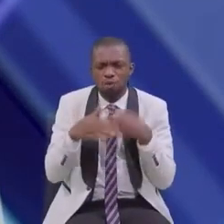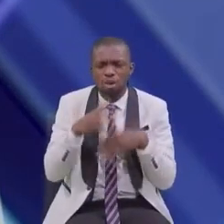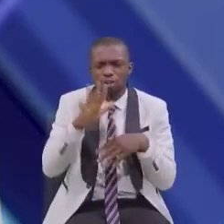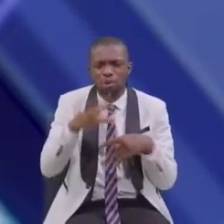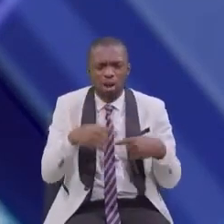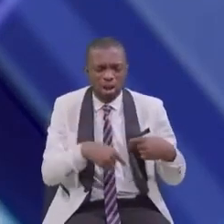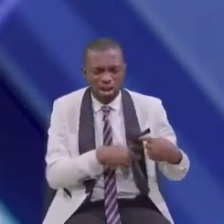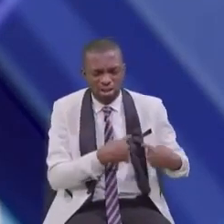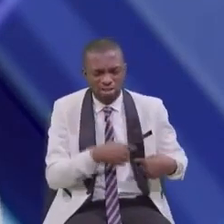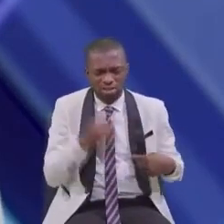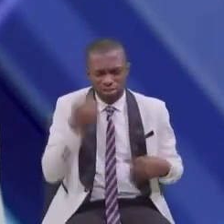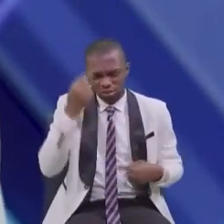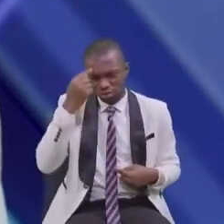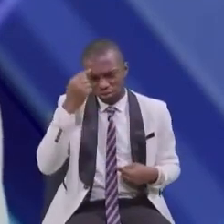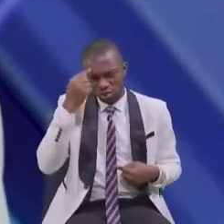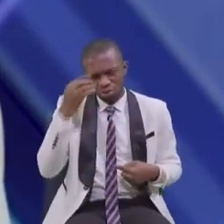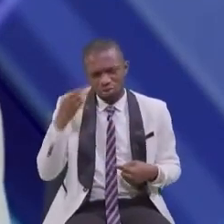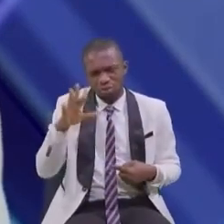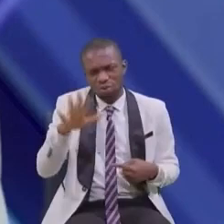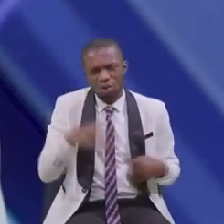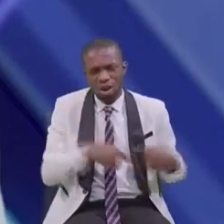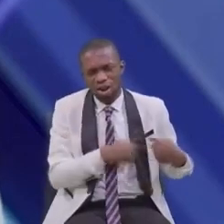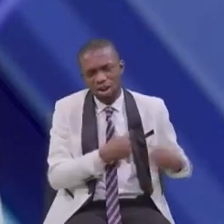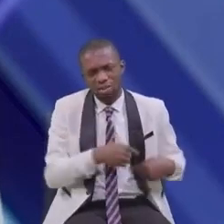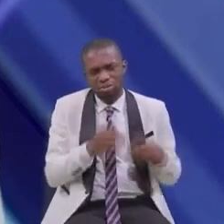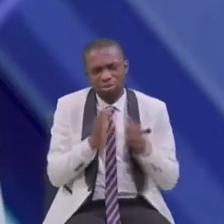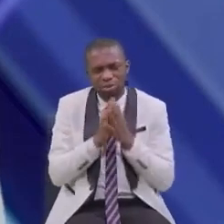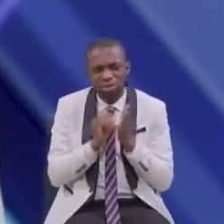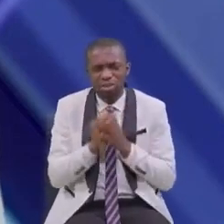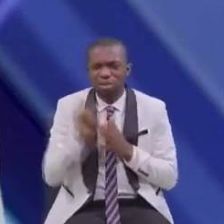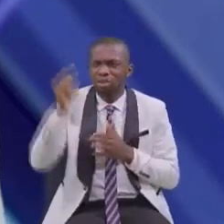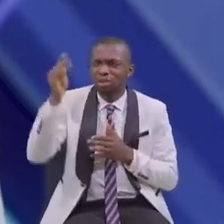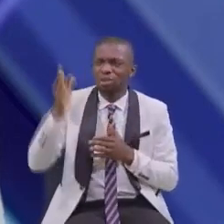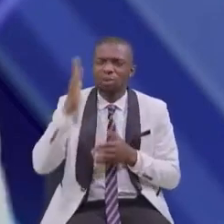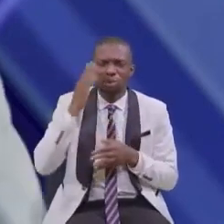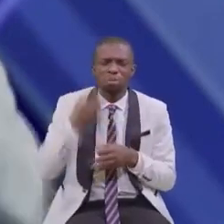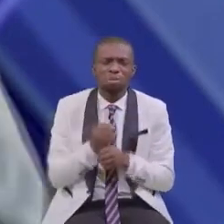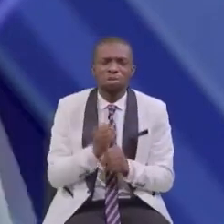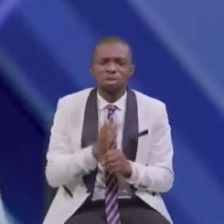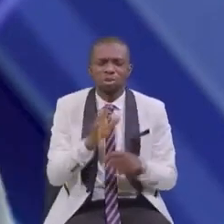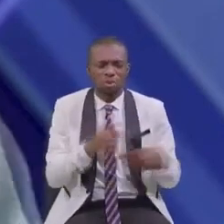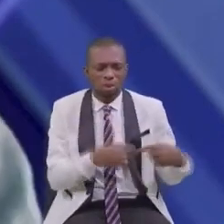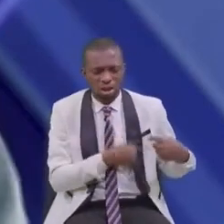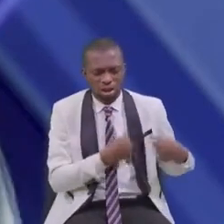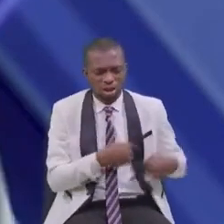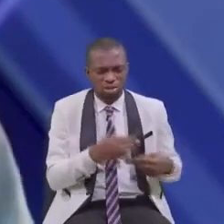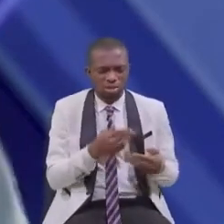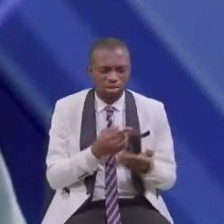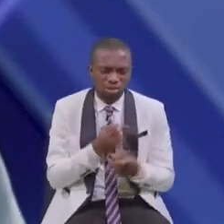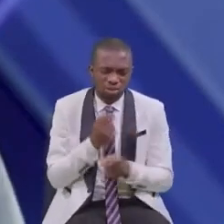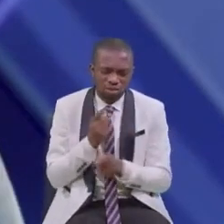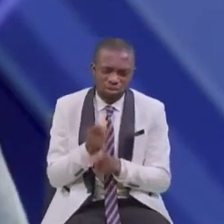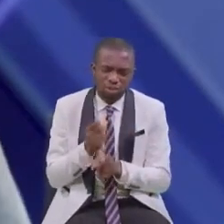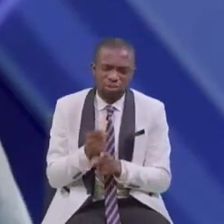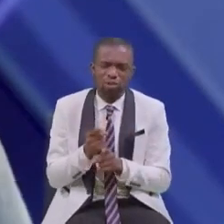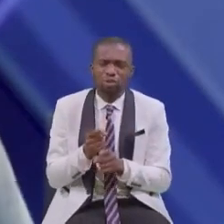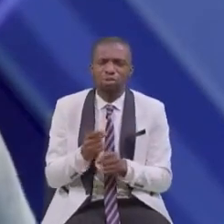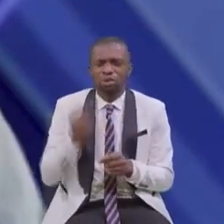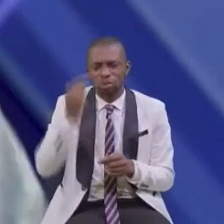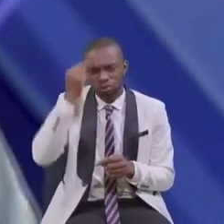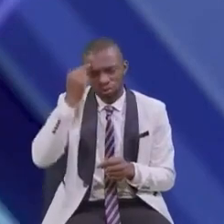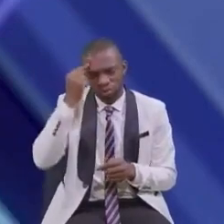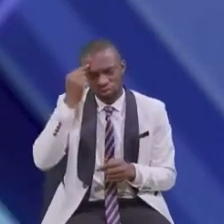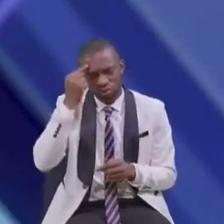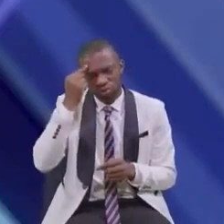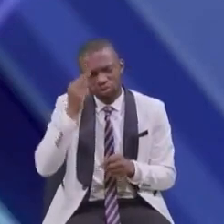of your heart. Let it be righteous thoughts. Let your heart, keep your heart with all diligence, because out